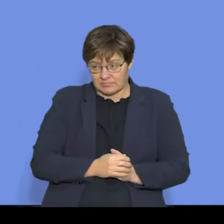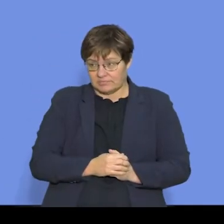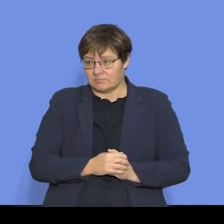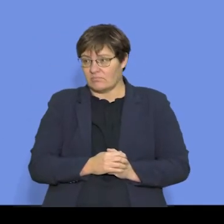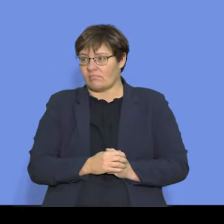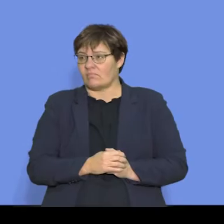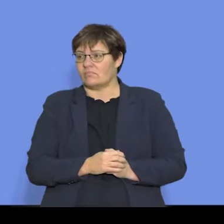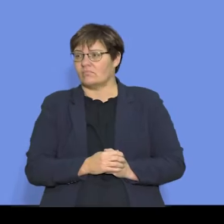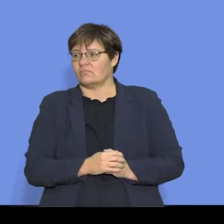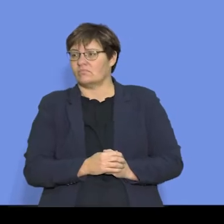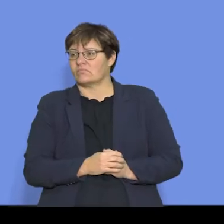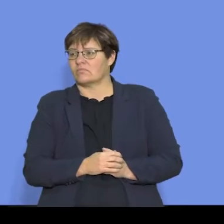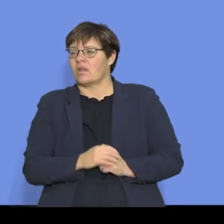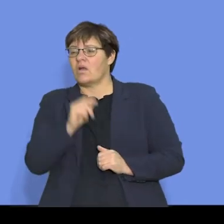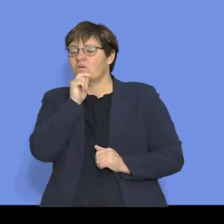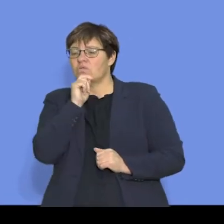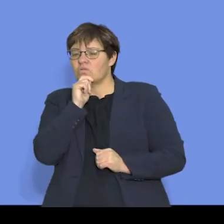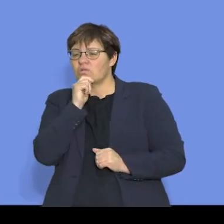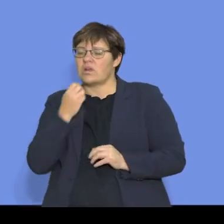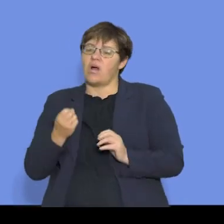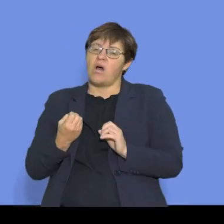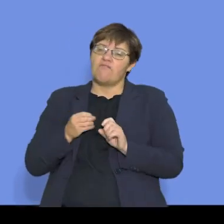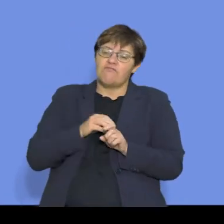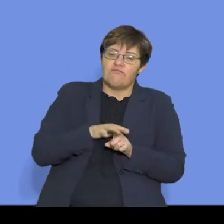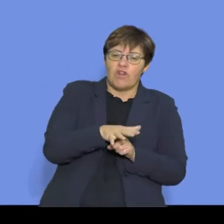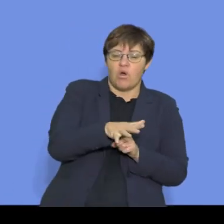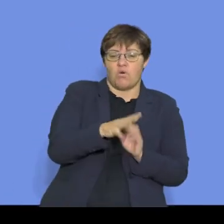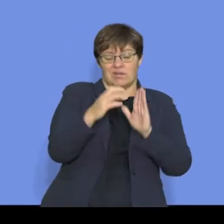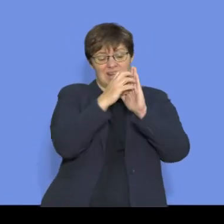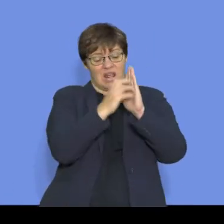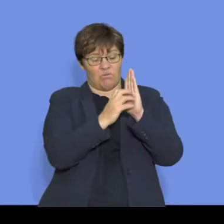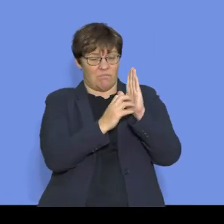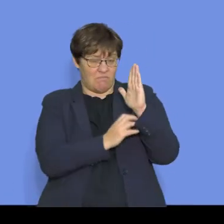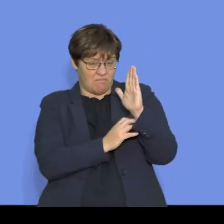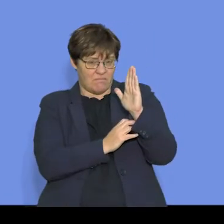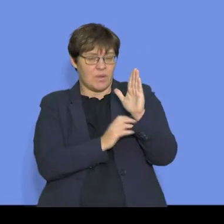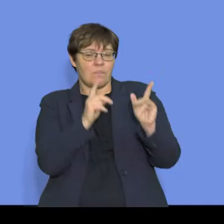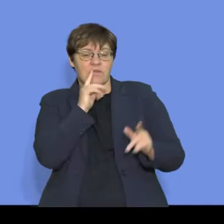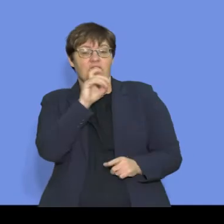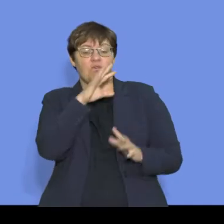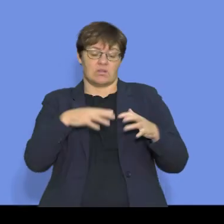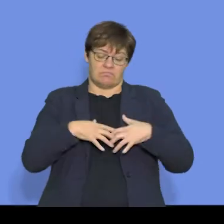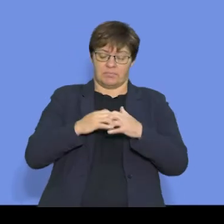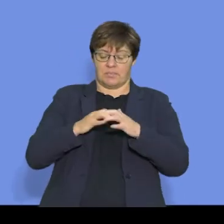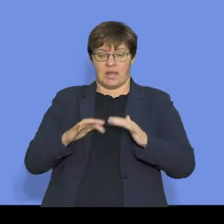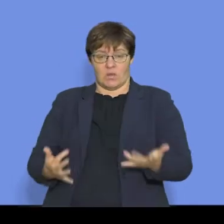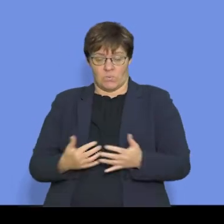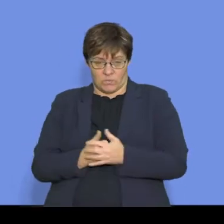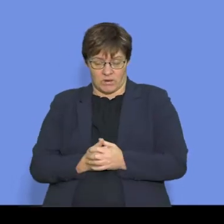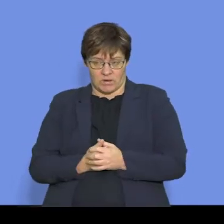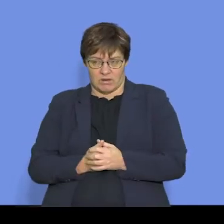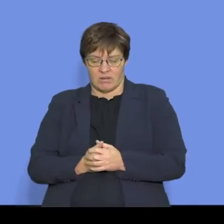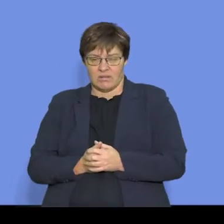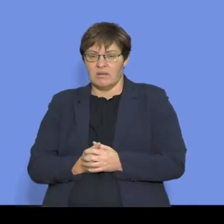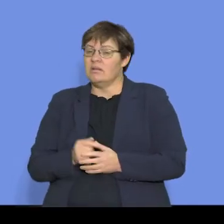Next question is use a flow diagram to describe how fossils have been formed. And this